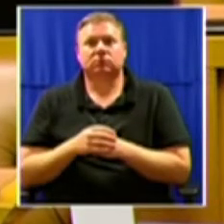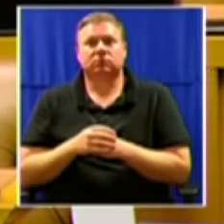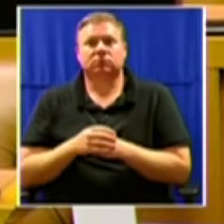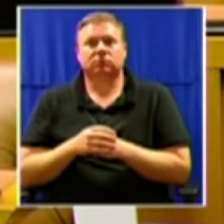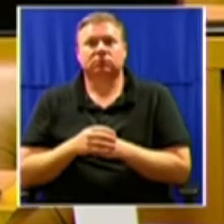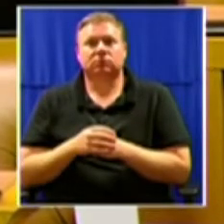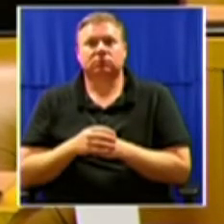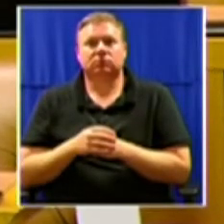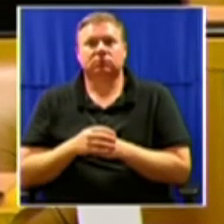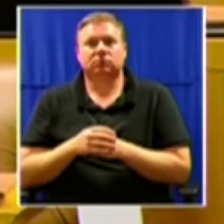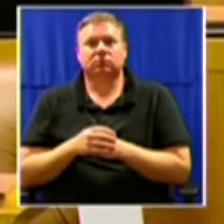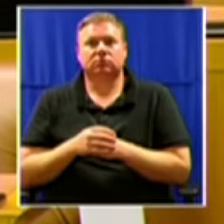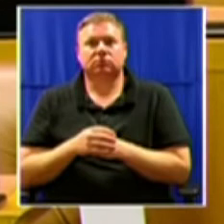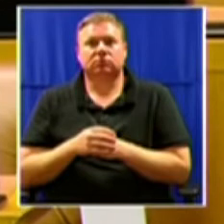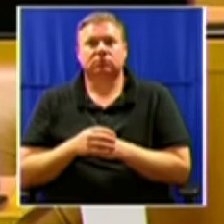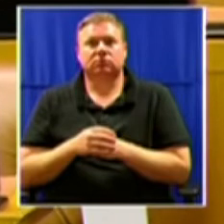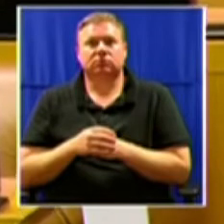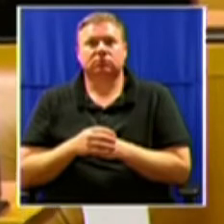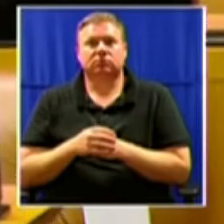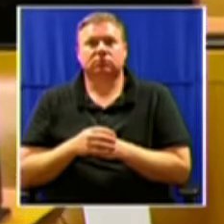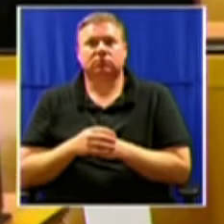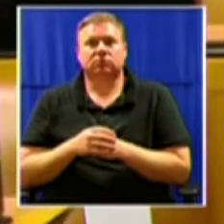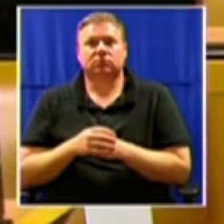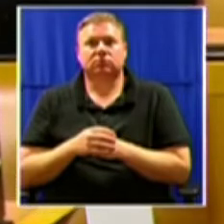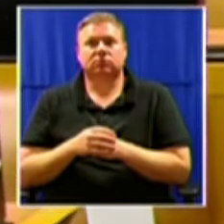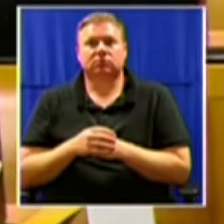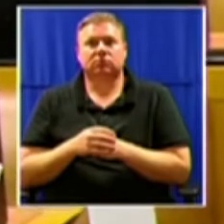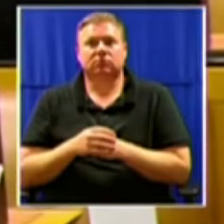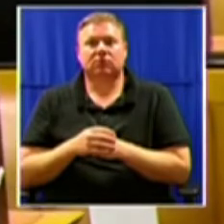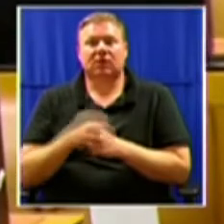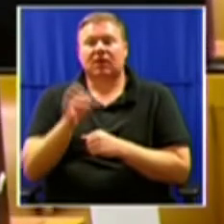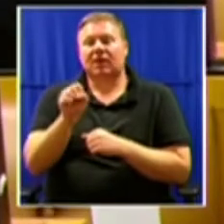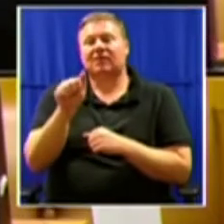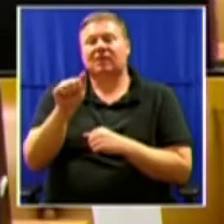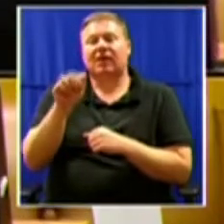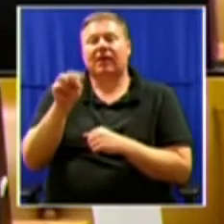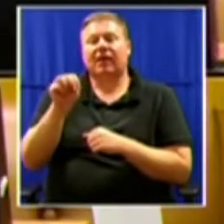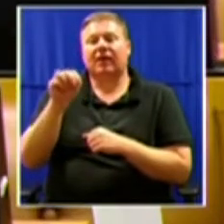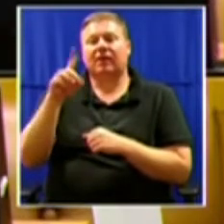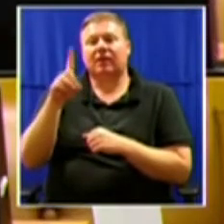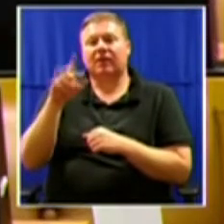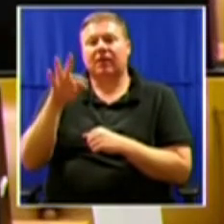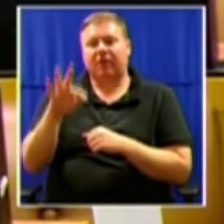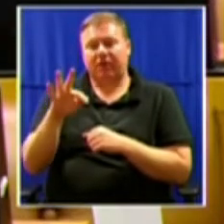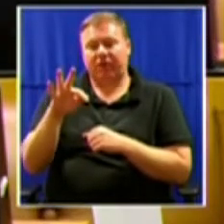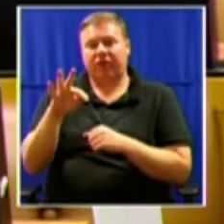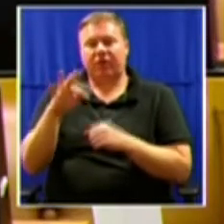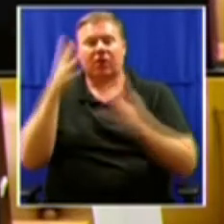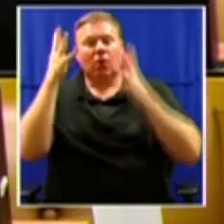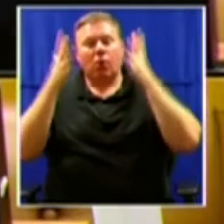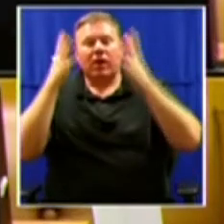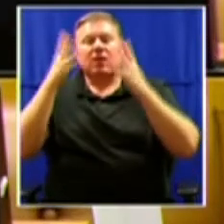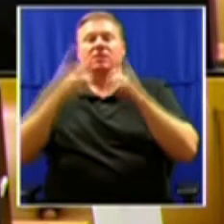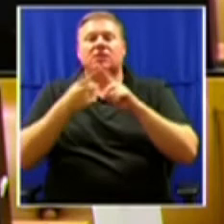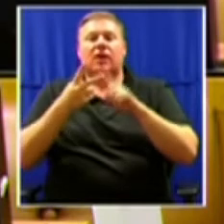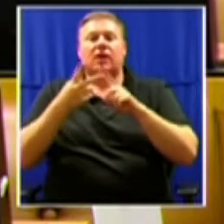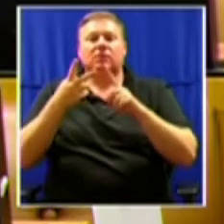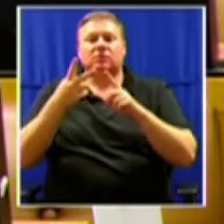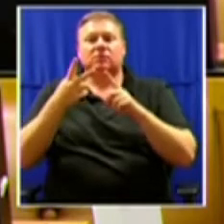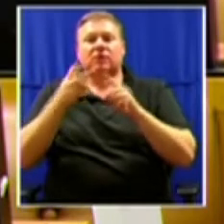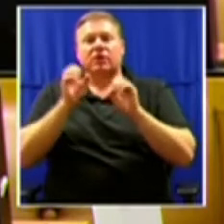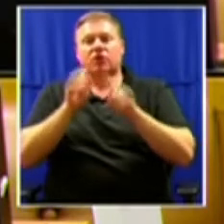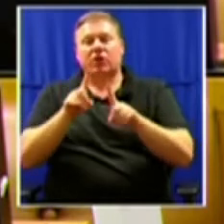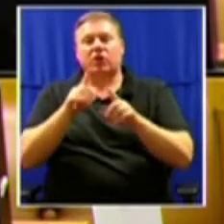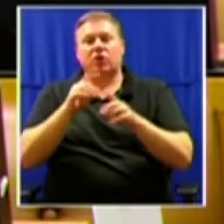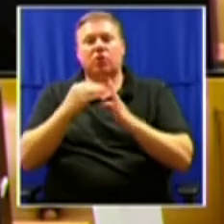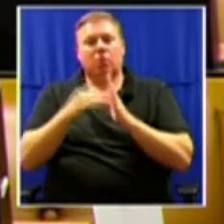Having said so, the SANDF has various awareness and educational programs in place to